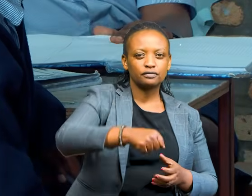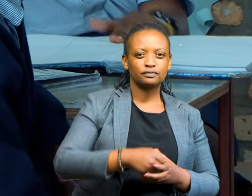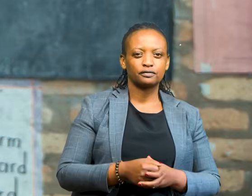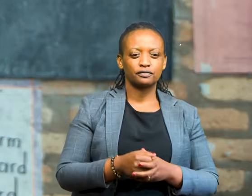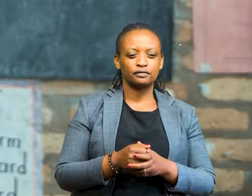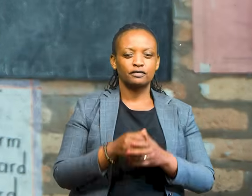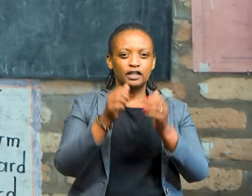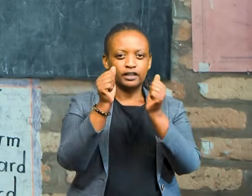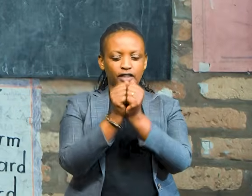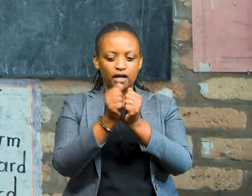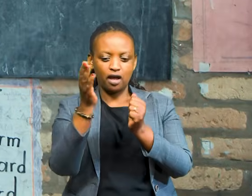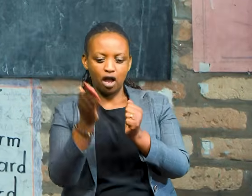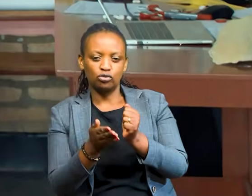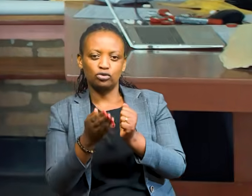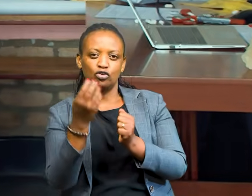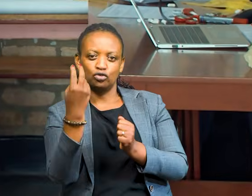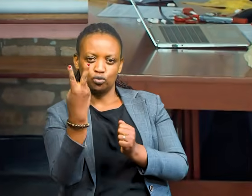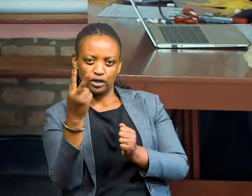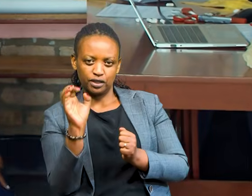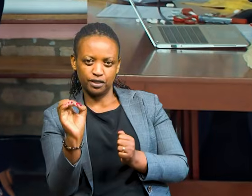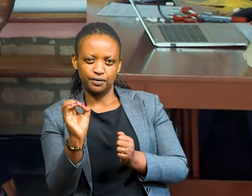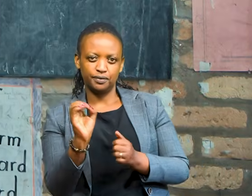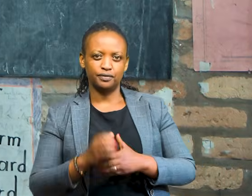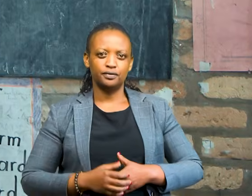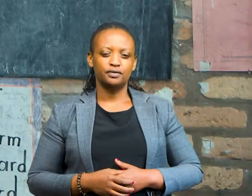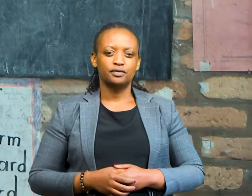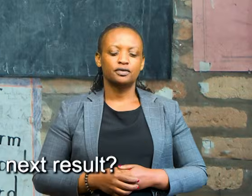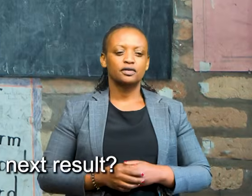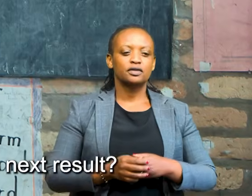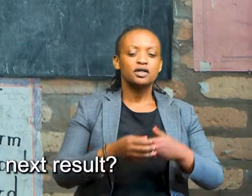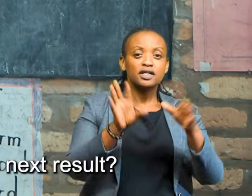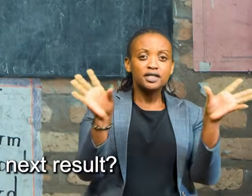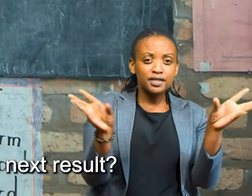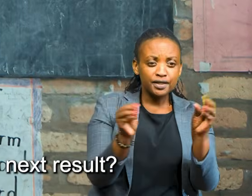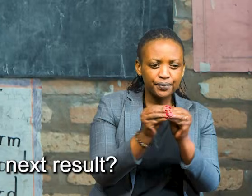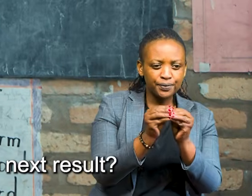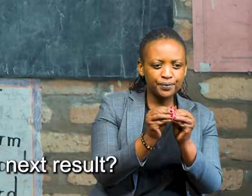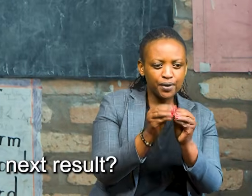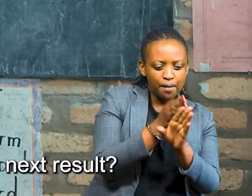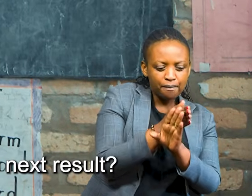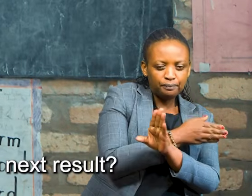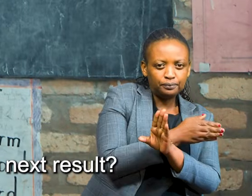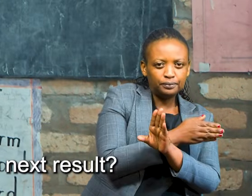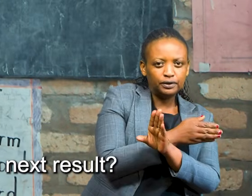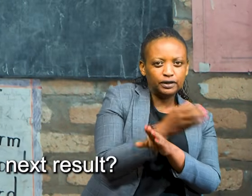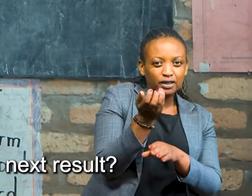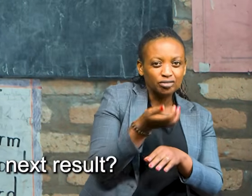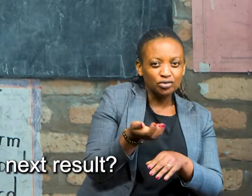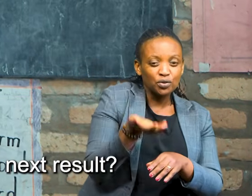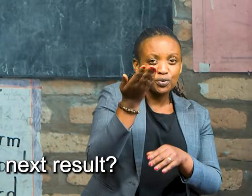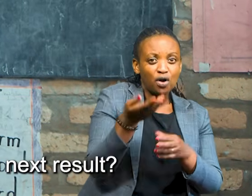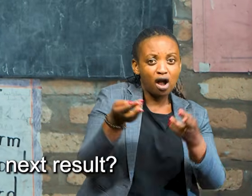Yes? 10 out of 20. Does the result of the previous